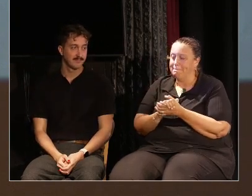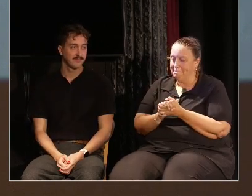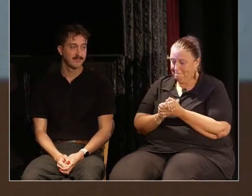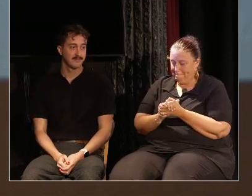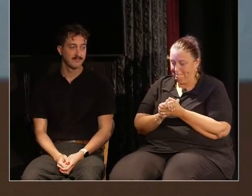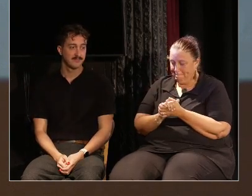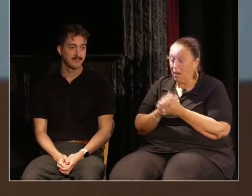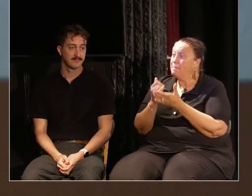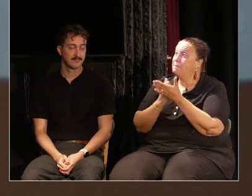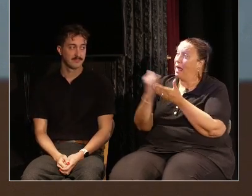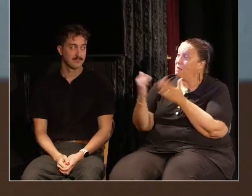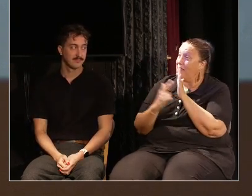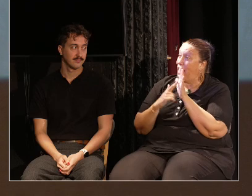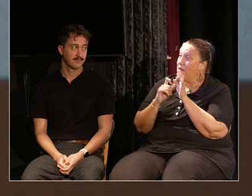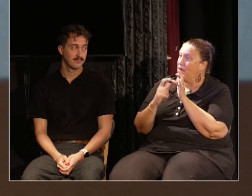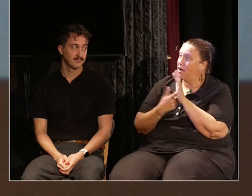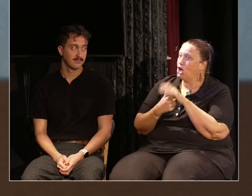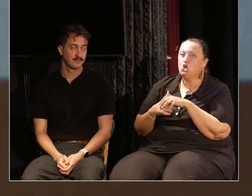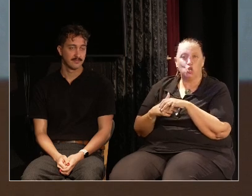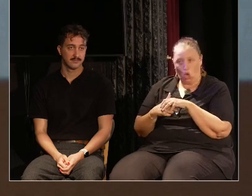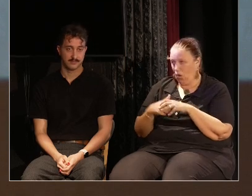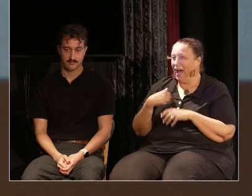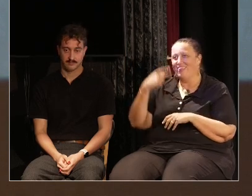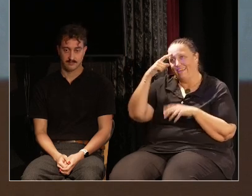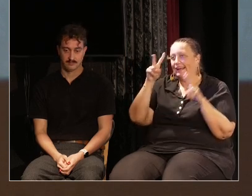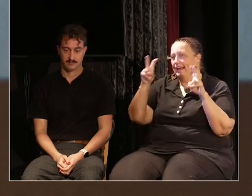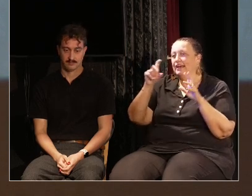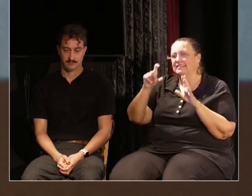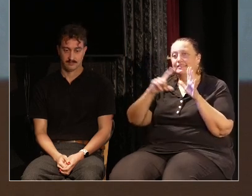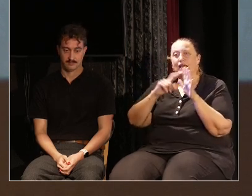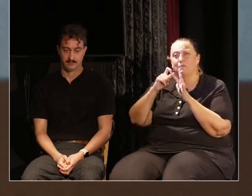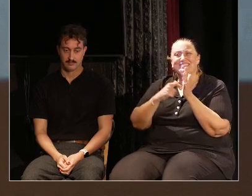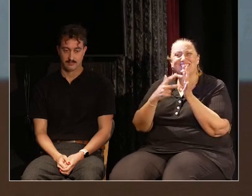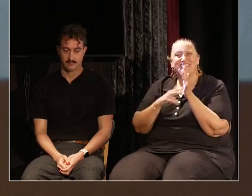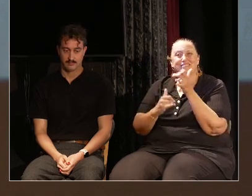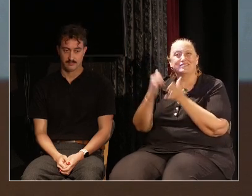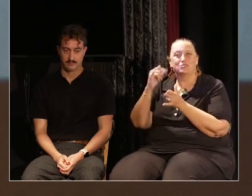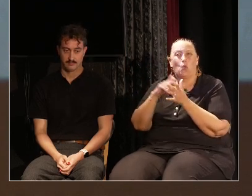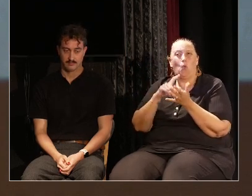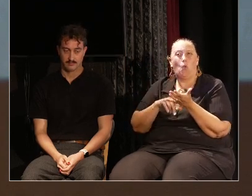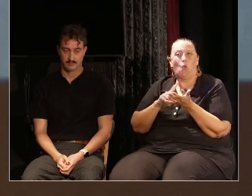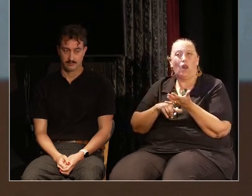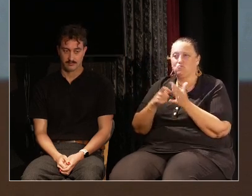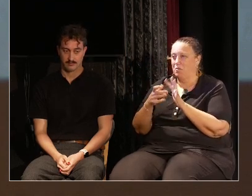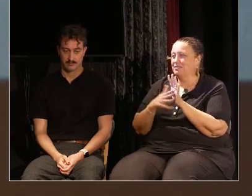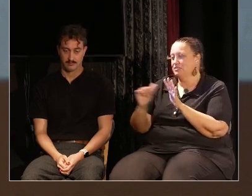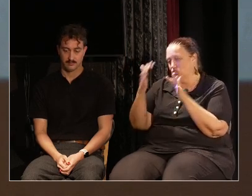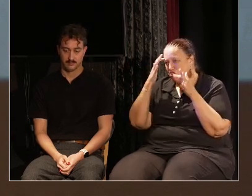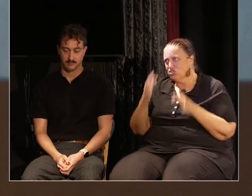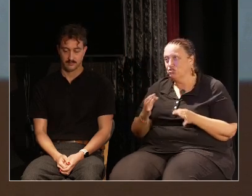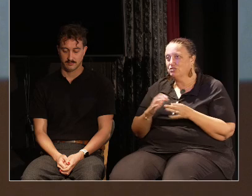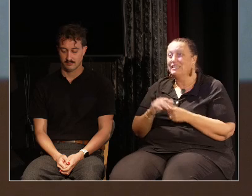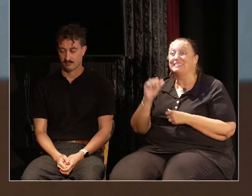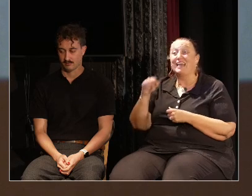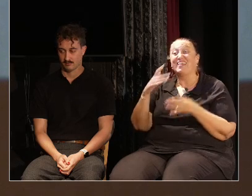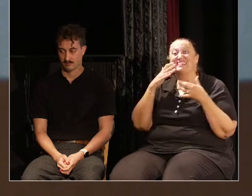I don't blame the Labor Party, because it was a captain's call. That's how it was reported in the media by the Prime Minister. And so I think it's important to say that while that